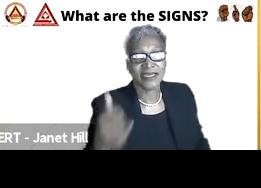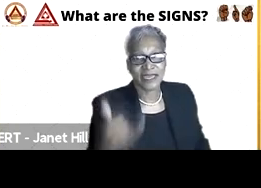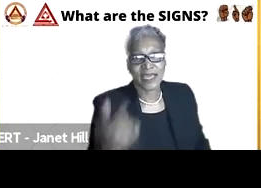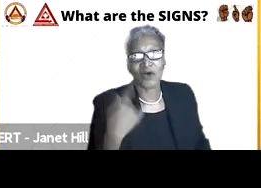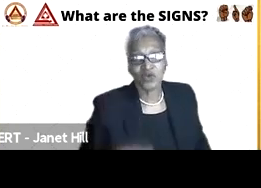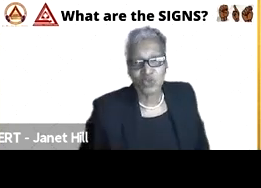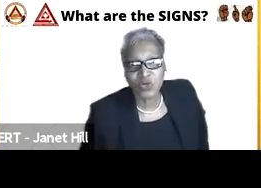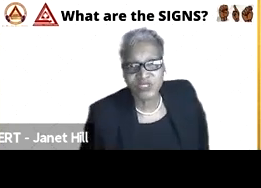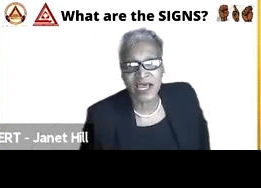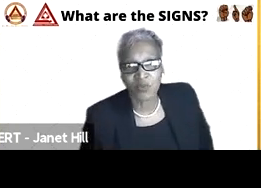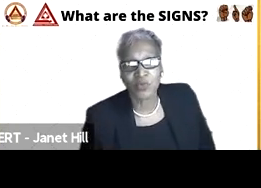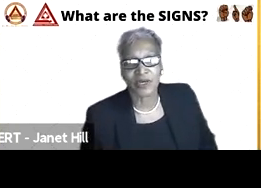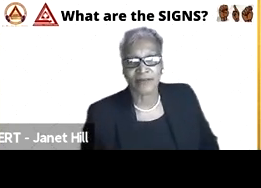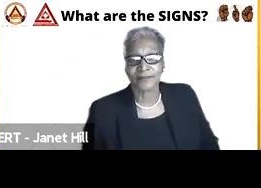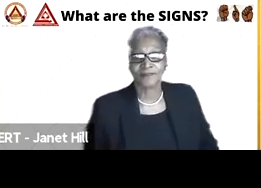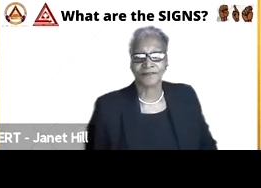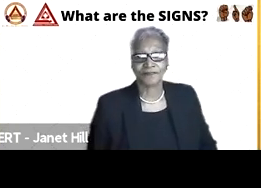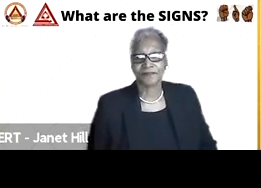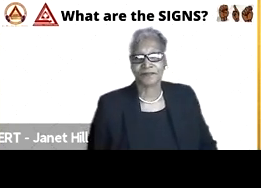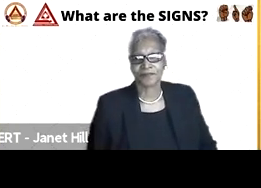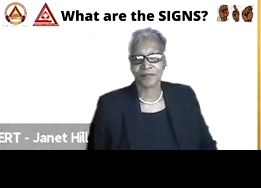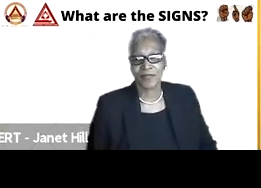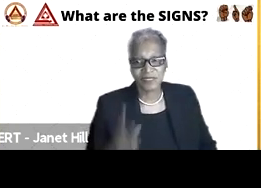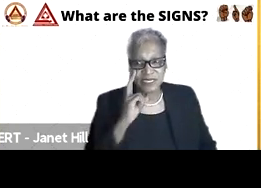6, 7, 8, 9, 10. Now, what's 911?